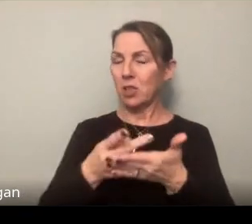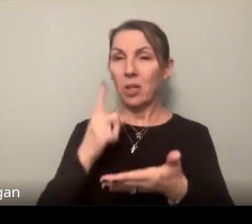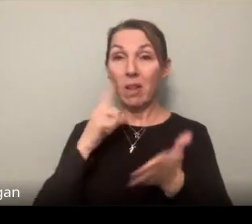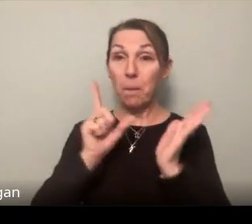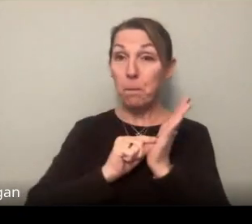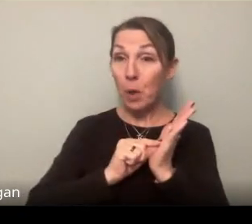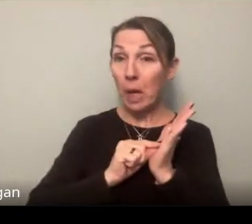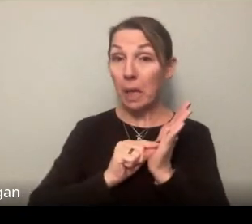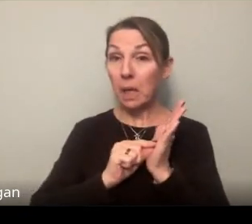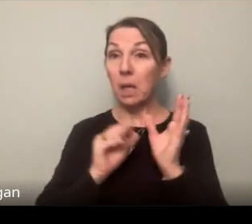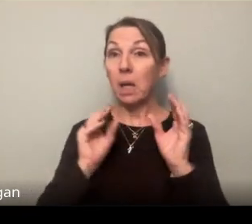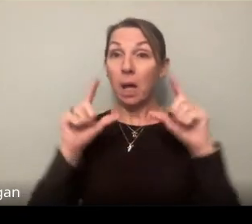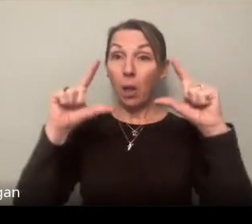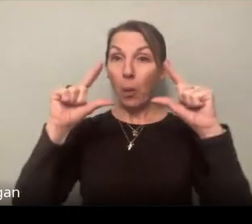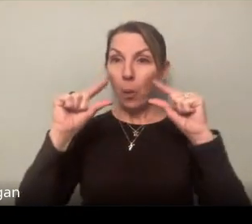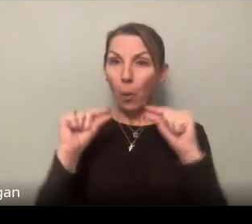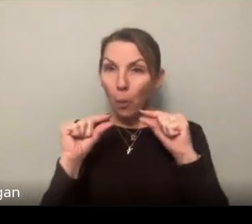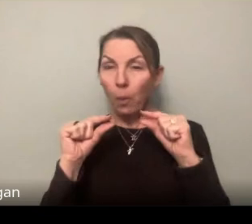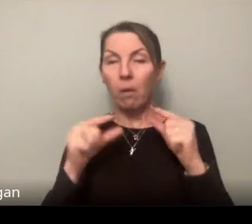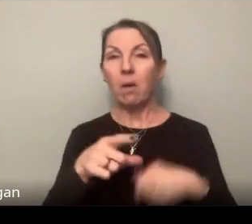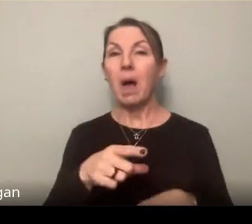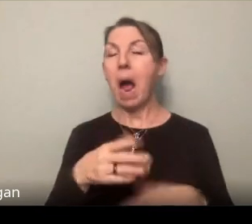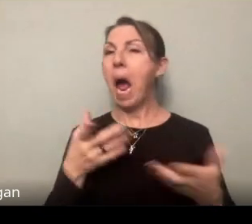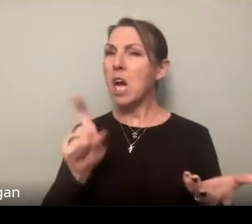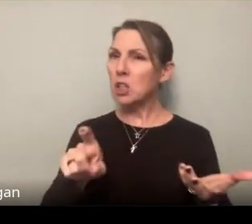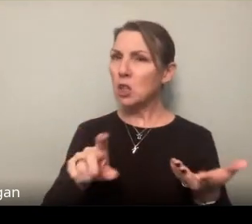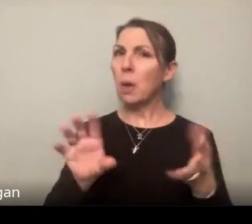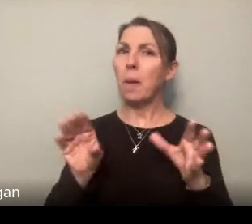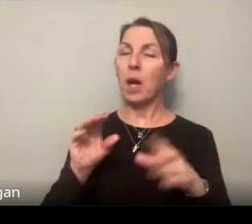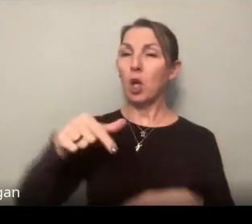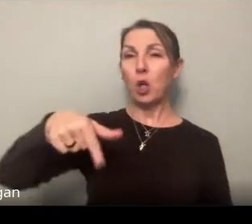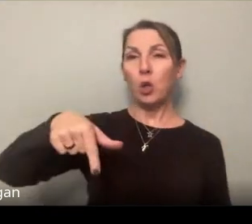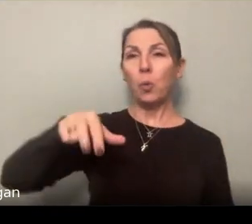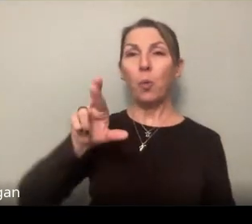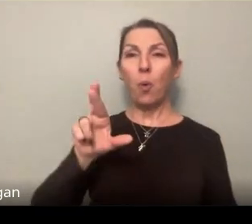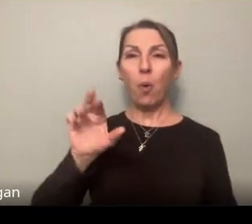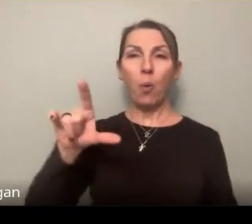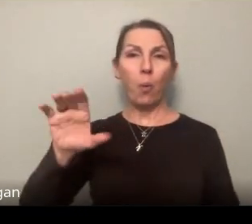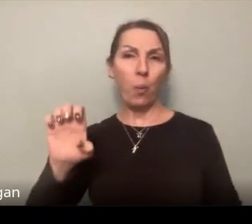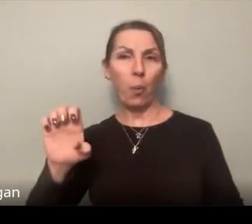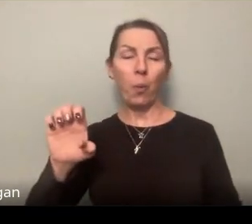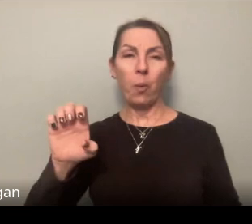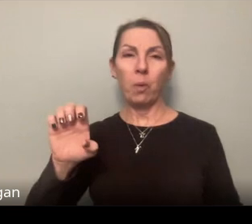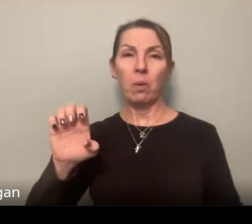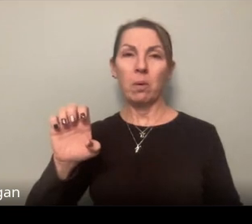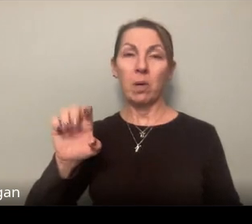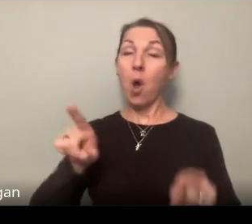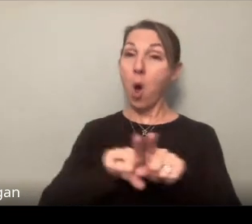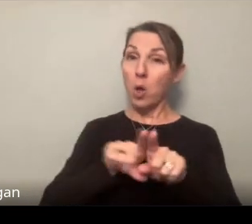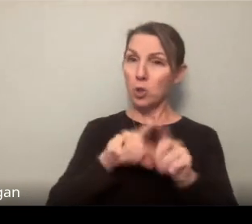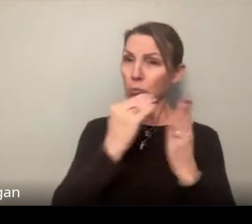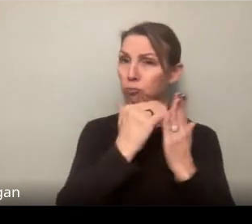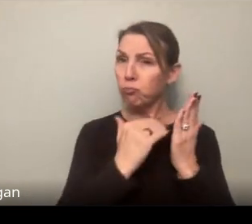seems to be getting a lot smaller. So much smaller. You know what they should do? They should put QR codes. Like in addition to the ingredients, they should just